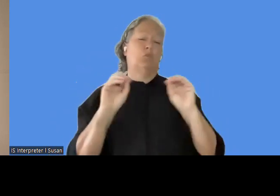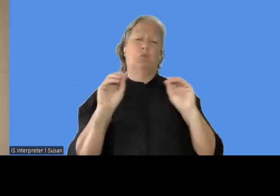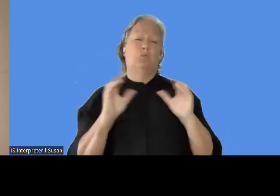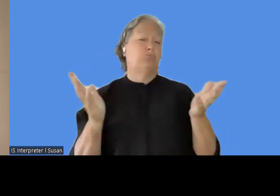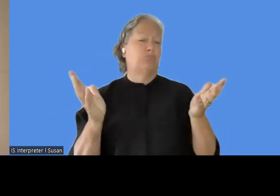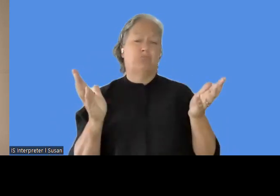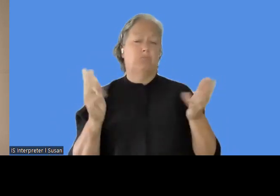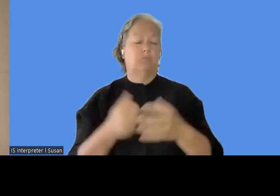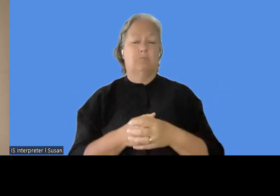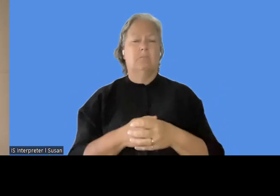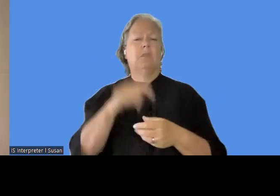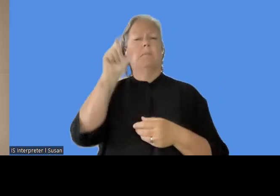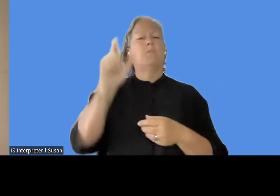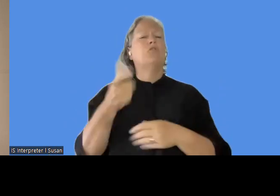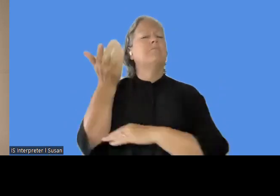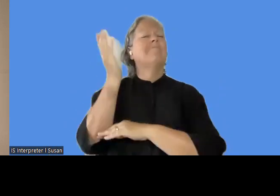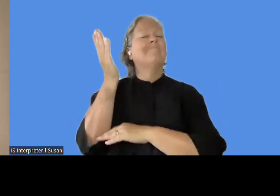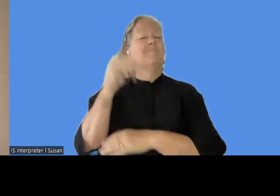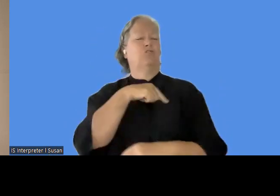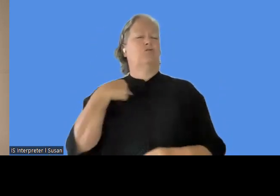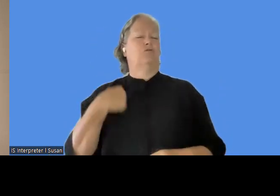Thank you. So